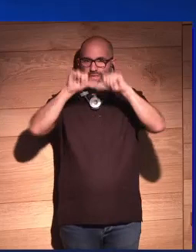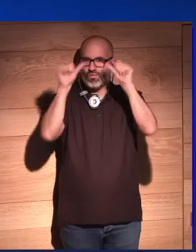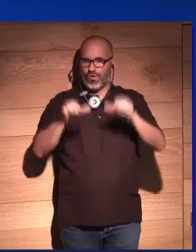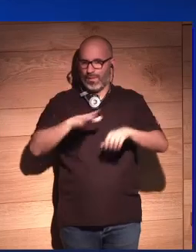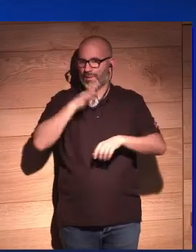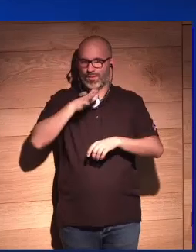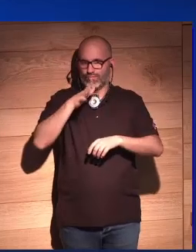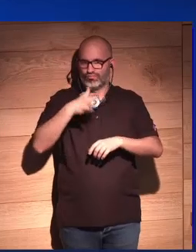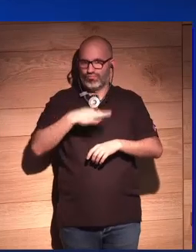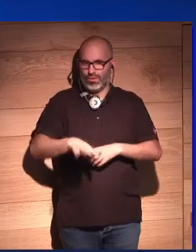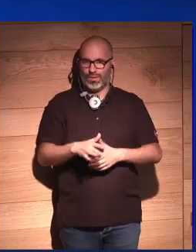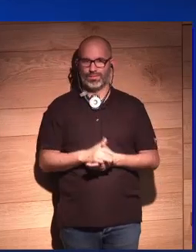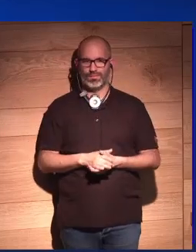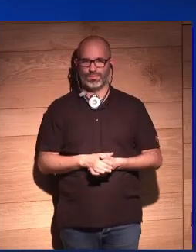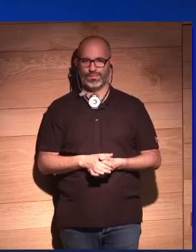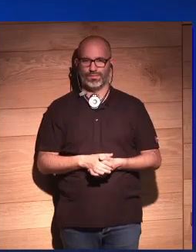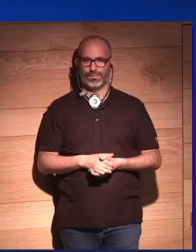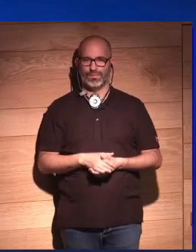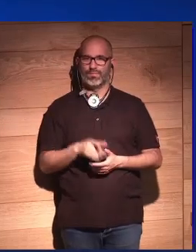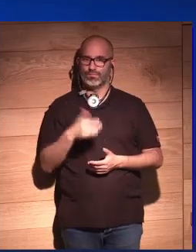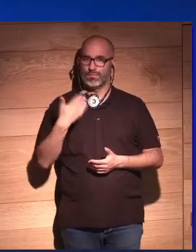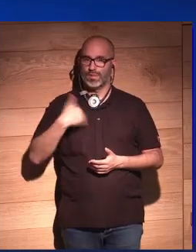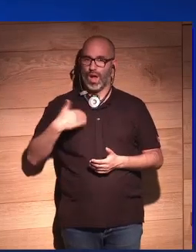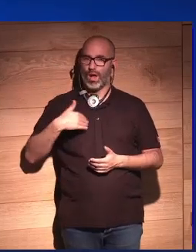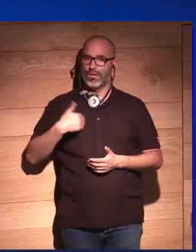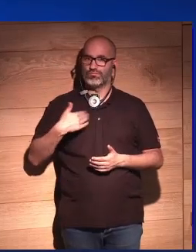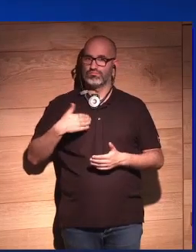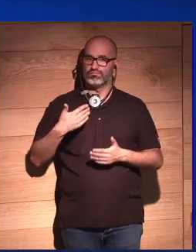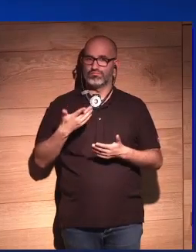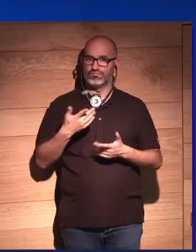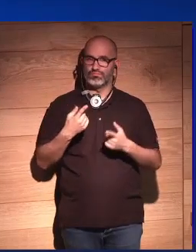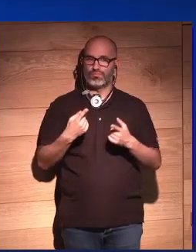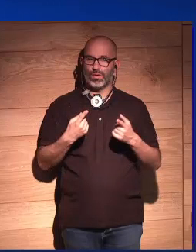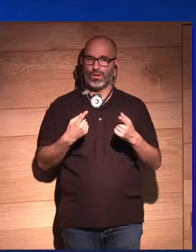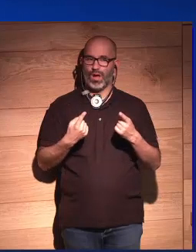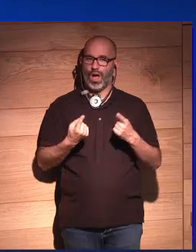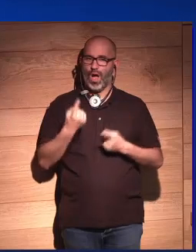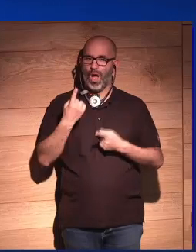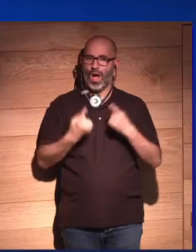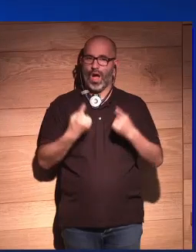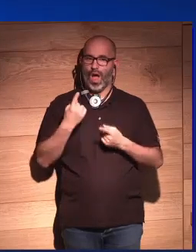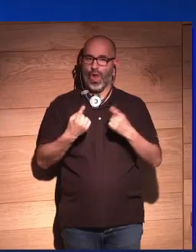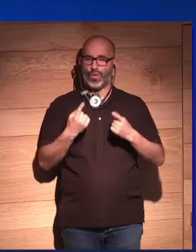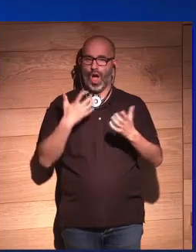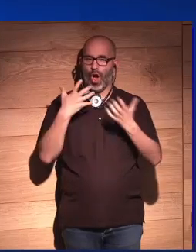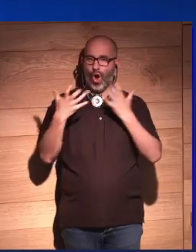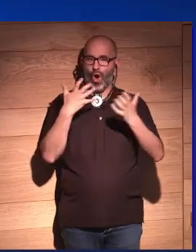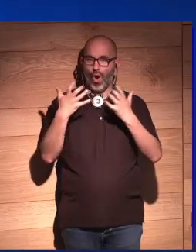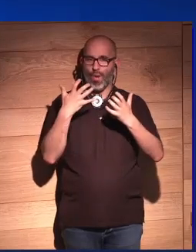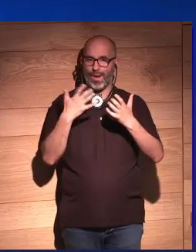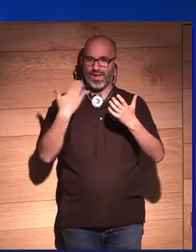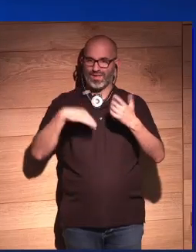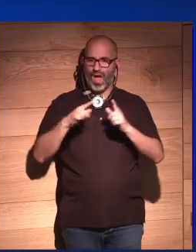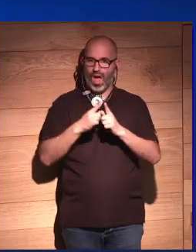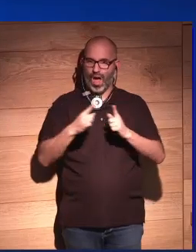mean, it so happens that some of these works are becoming longer. I think that reflects